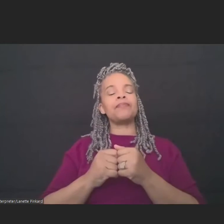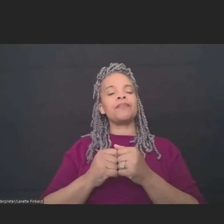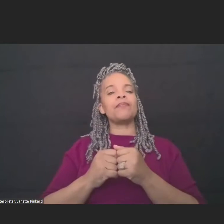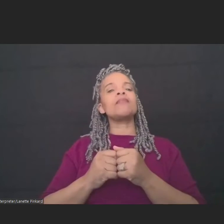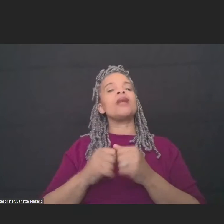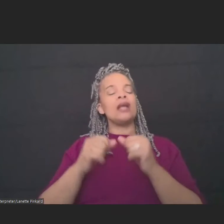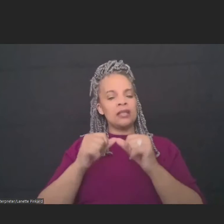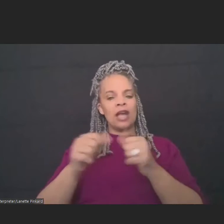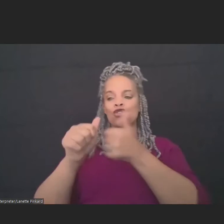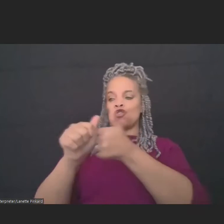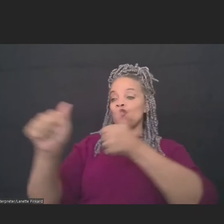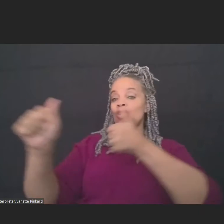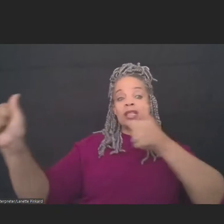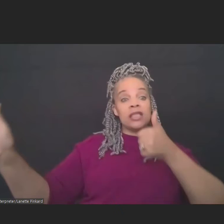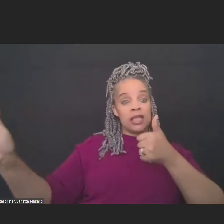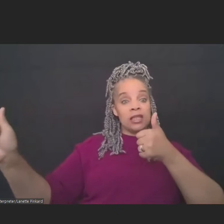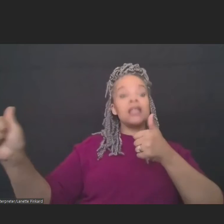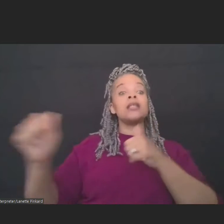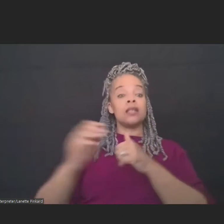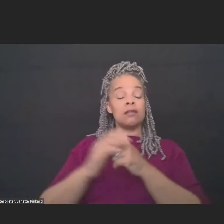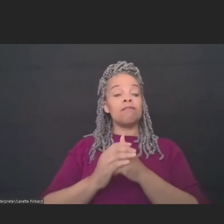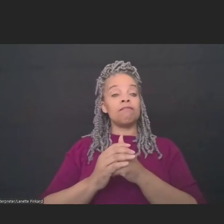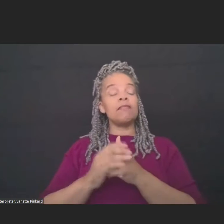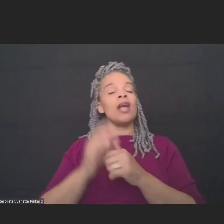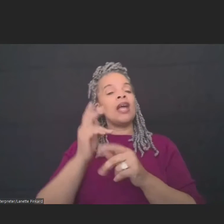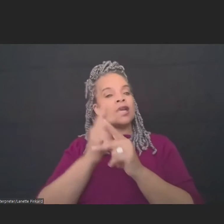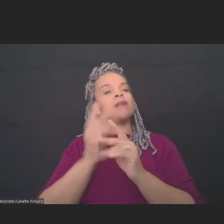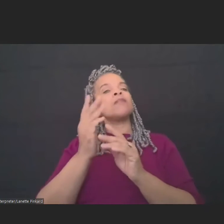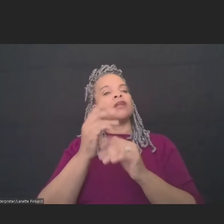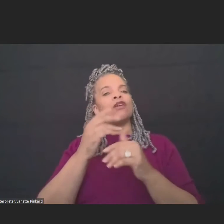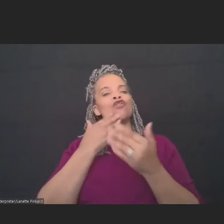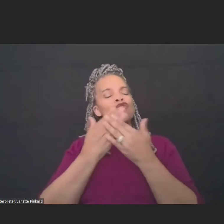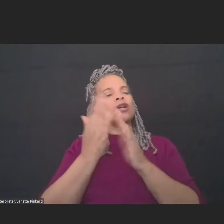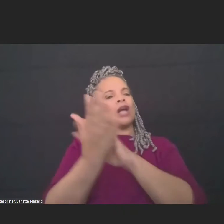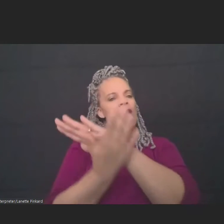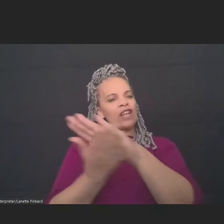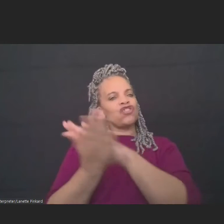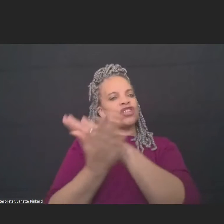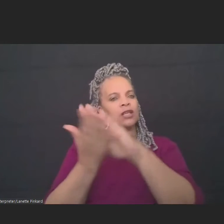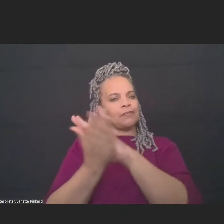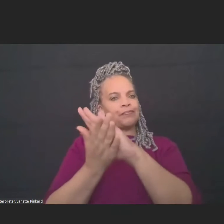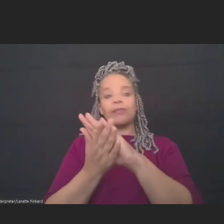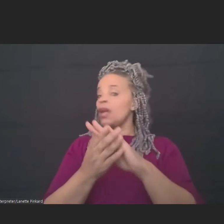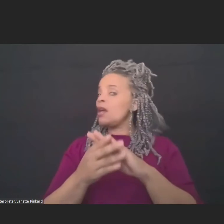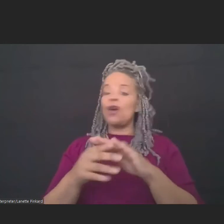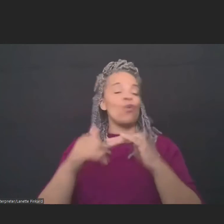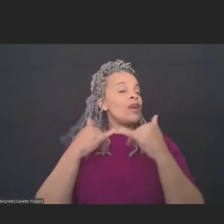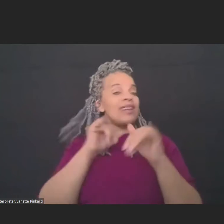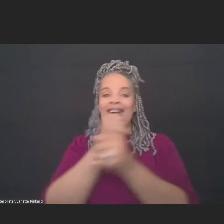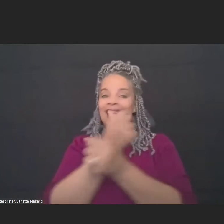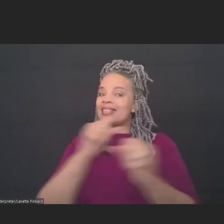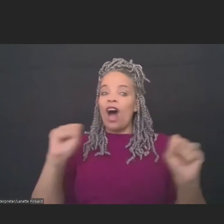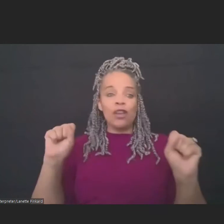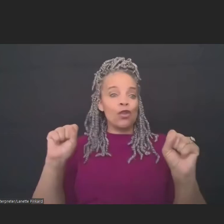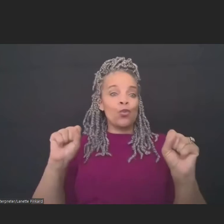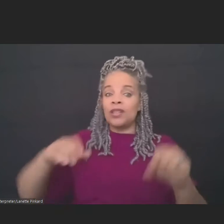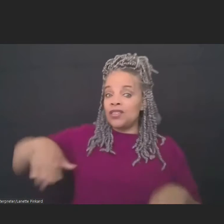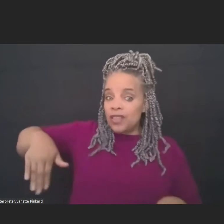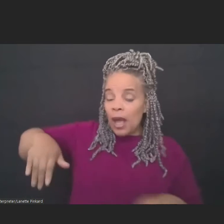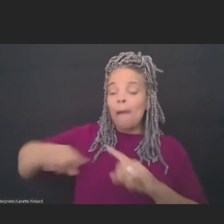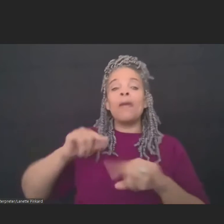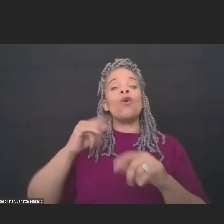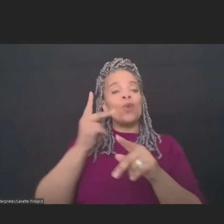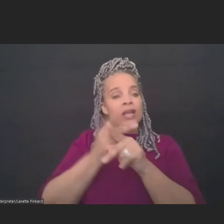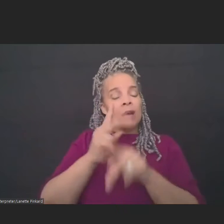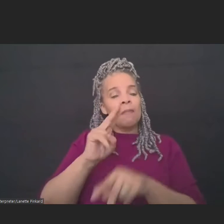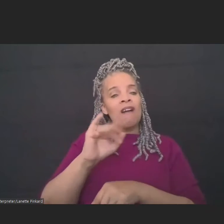remaining socially distant, and keeping up with good hygiene. We are not out of the woods yet, but if we can keep our viral load